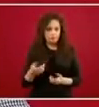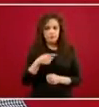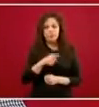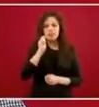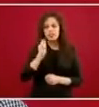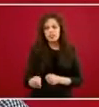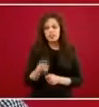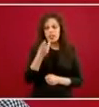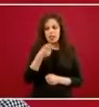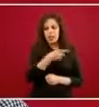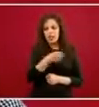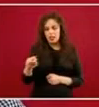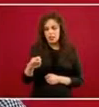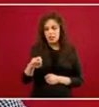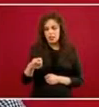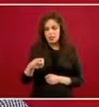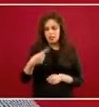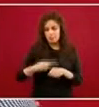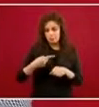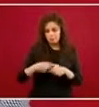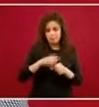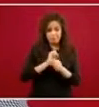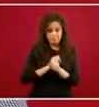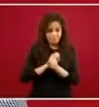mean that you don't have it.